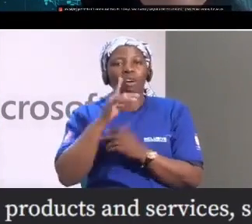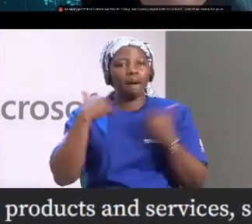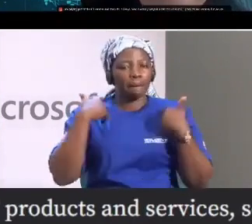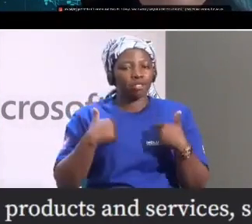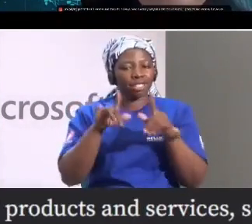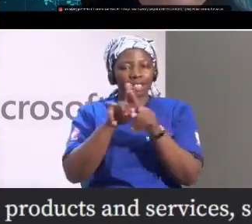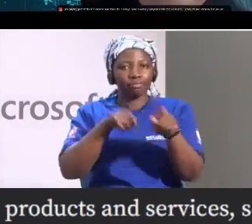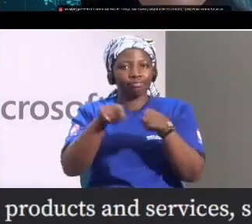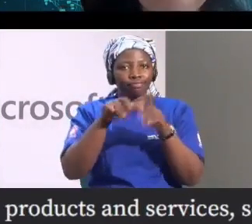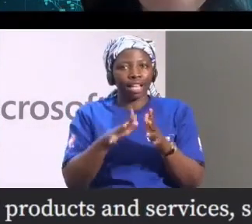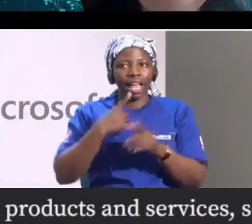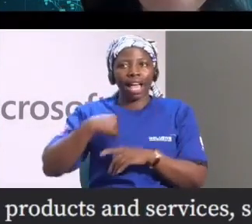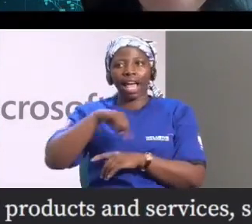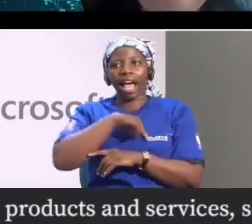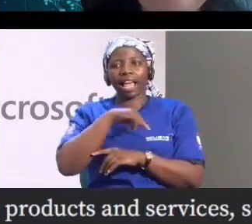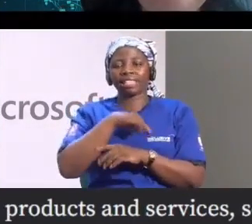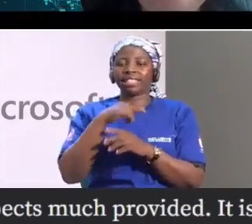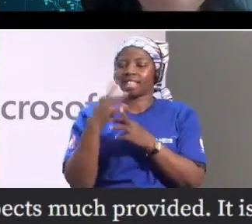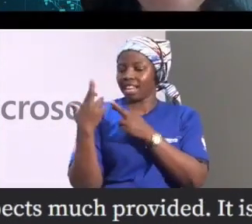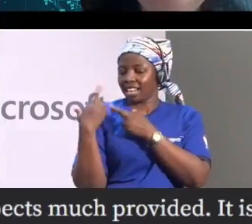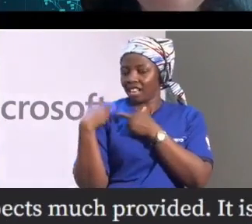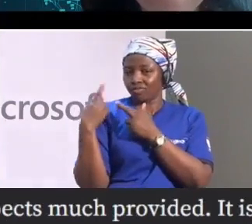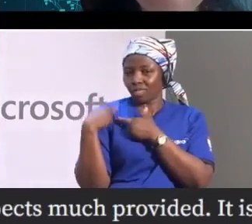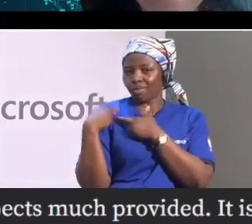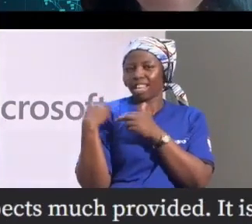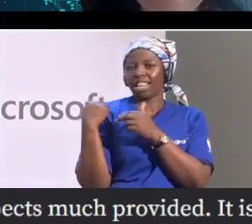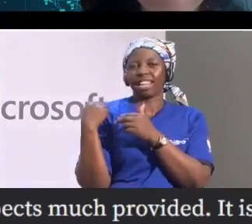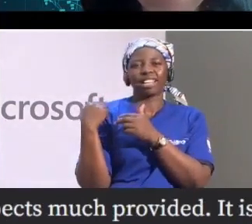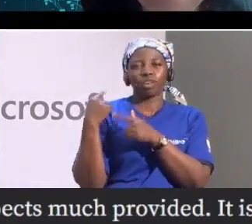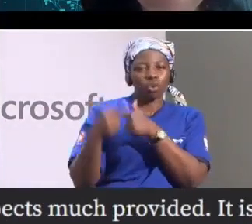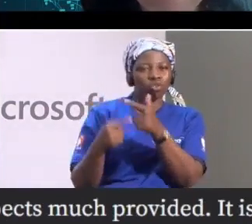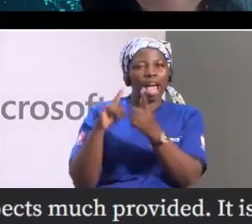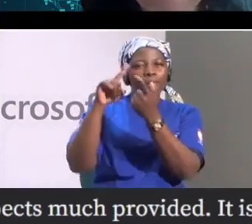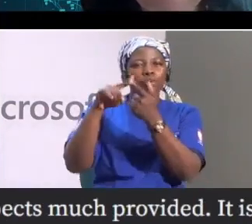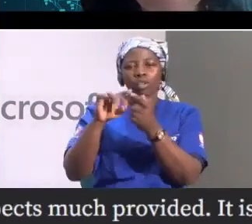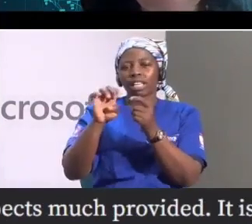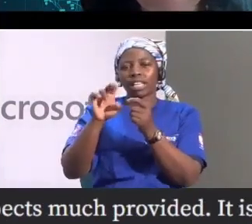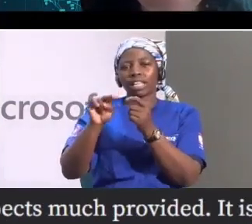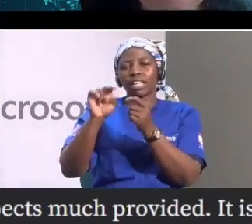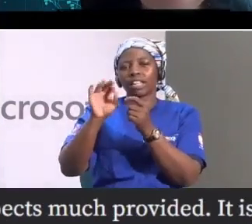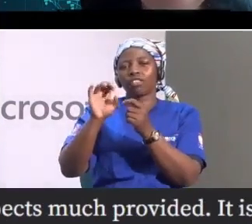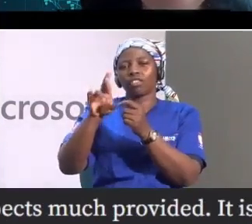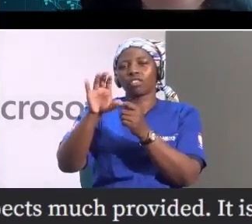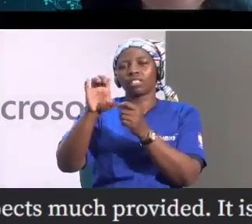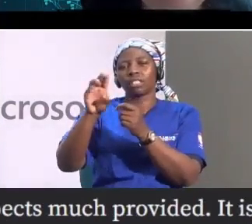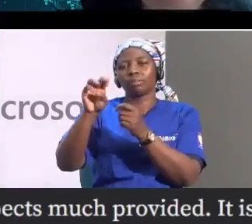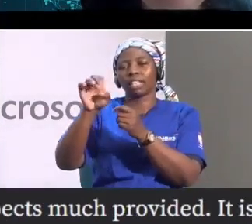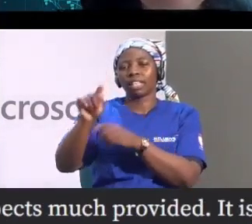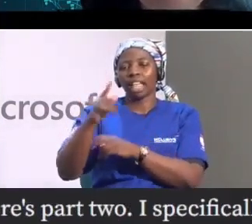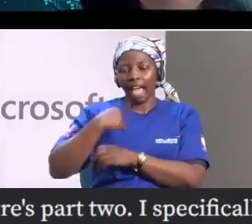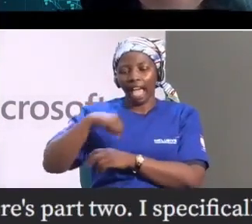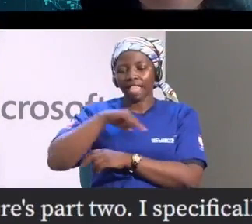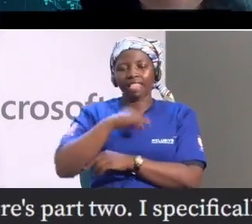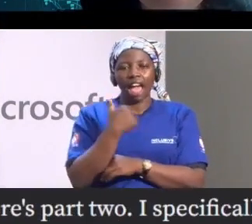as a regulator, we extend our responsibilities up to enforcement. So for this purpose, we have picked our part to